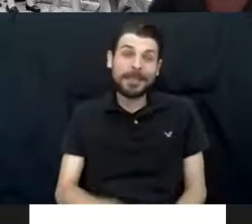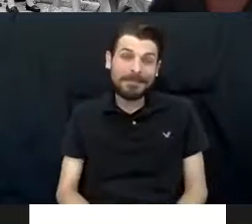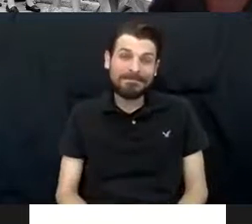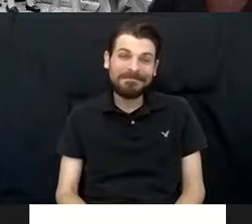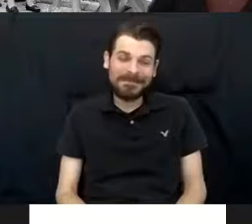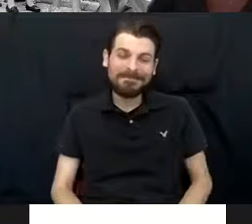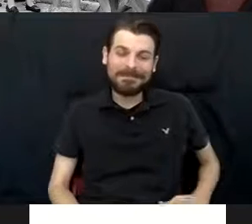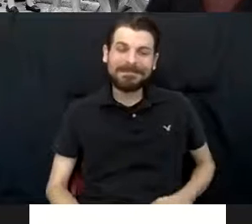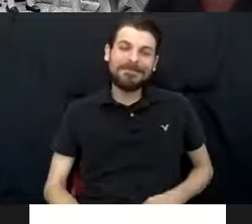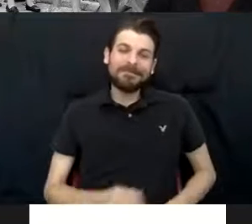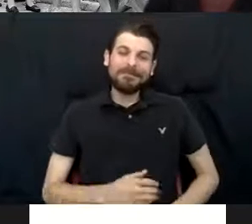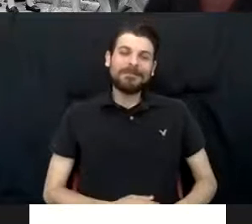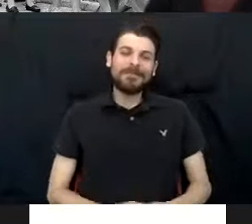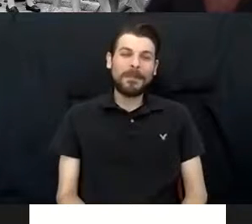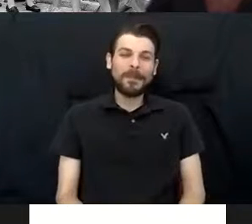right.